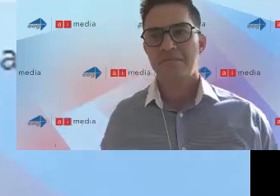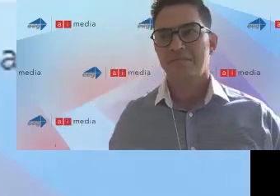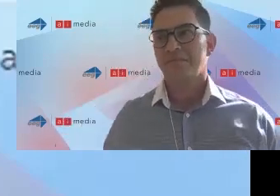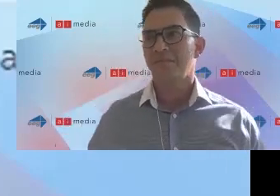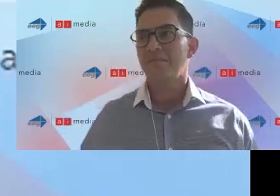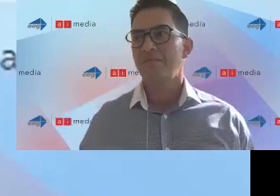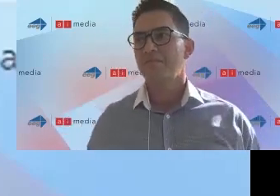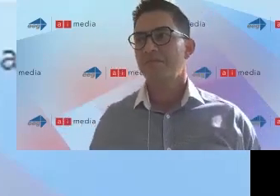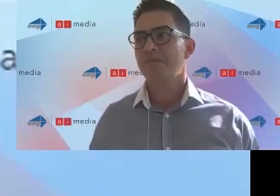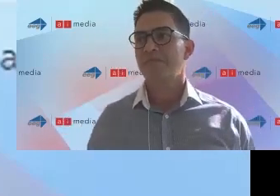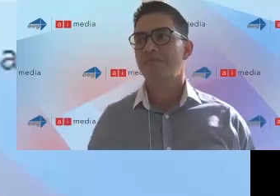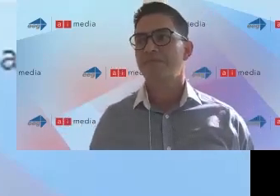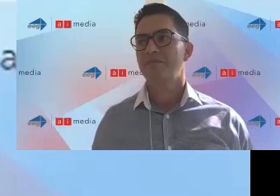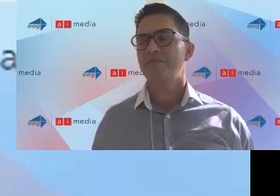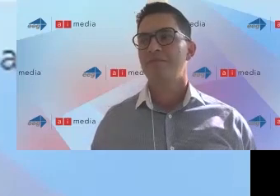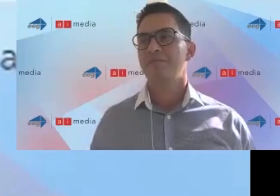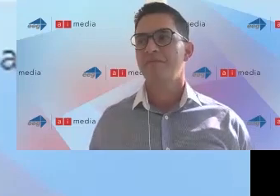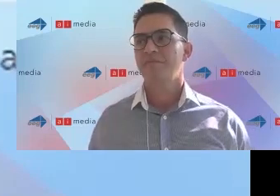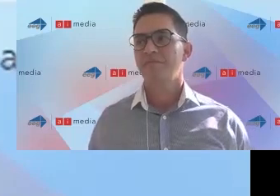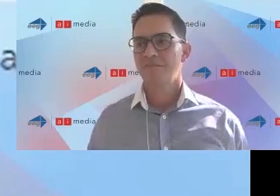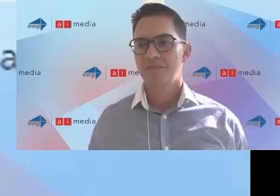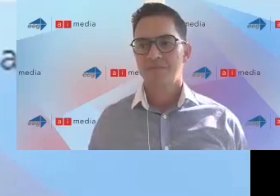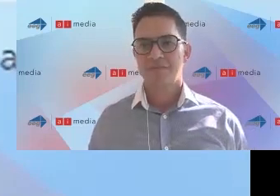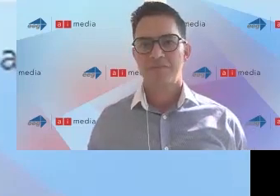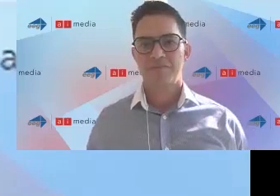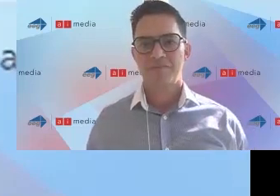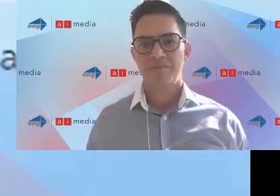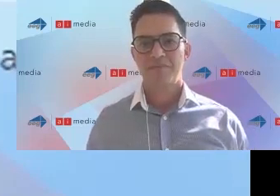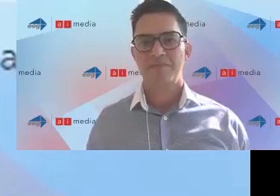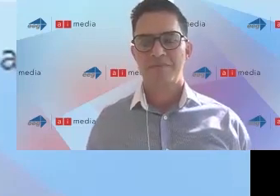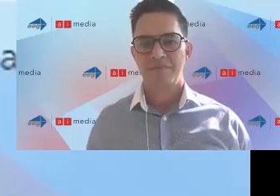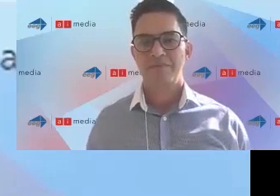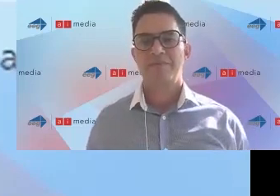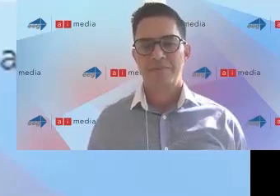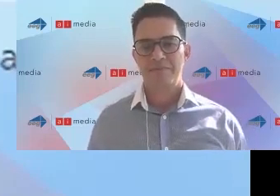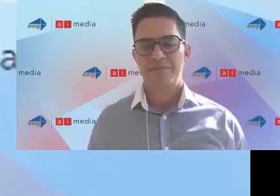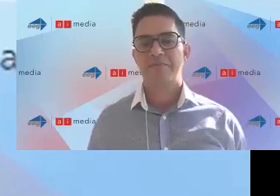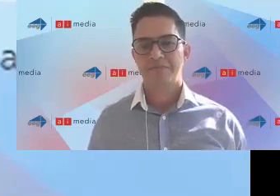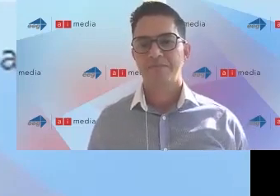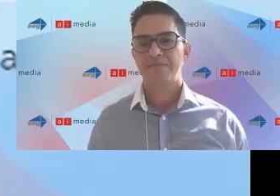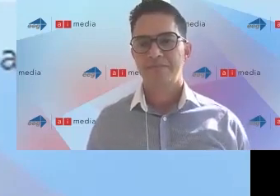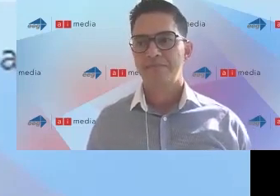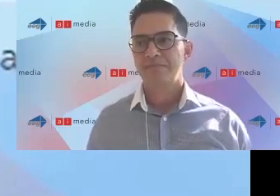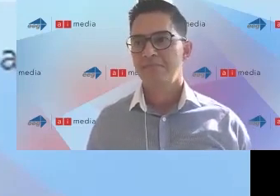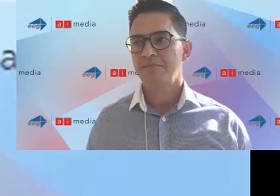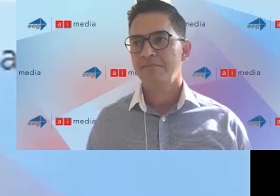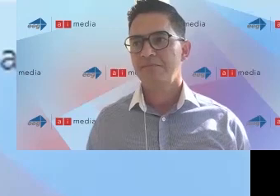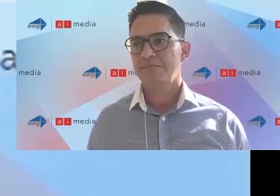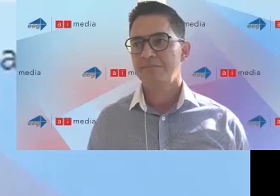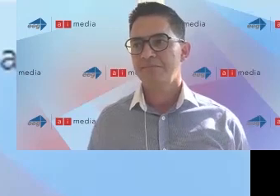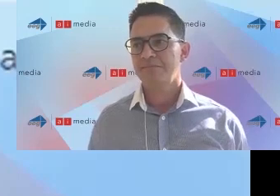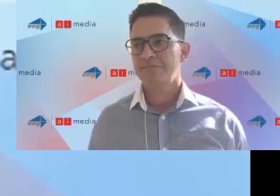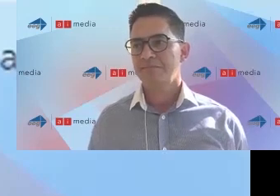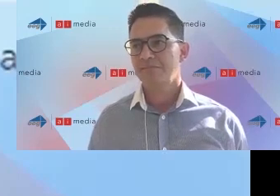technology, services, and sales approach are in place to deliver our digital strategy and first-class consumer experience. Over